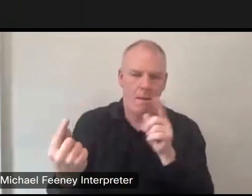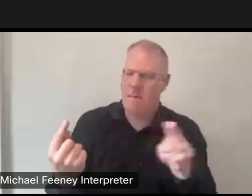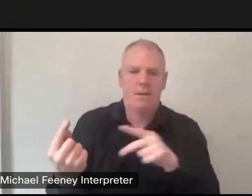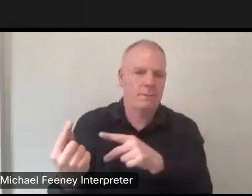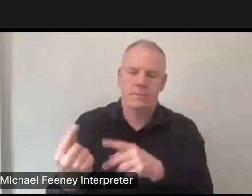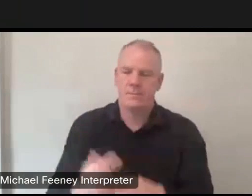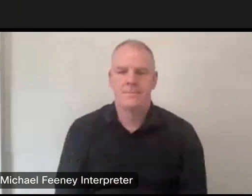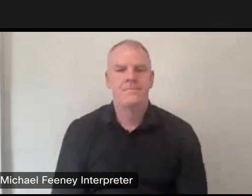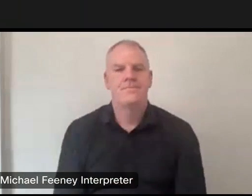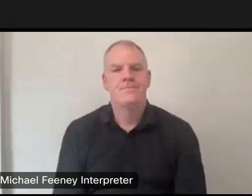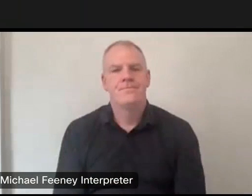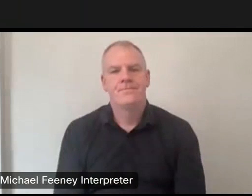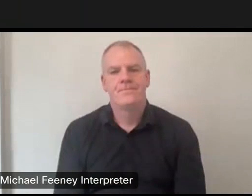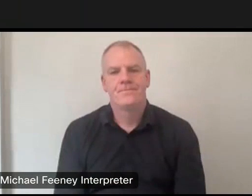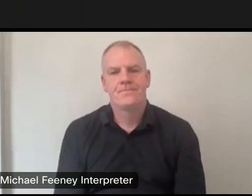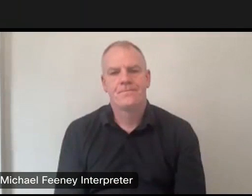incident.